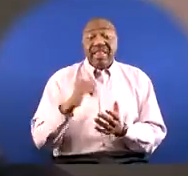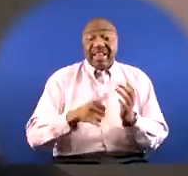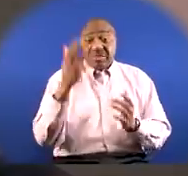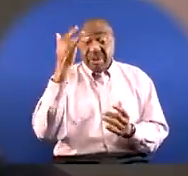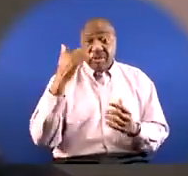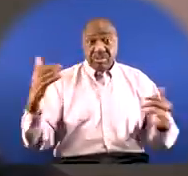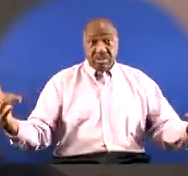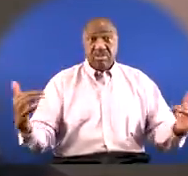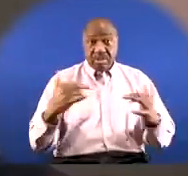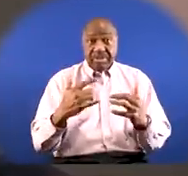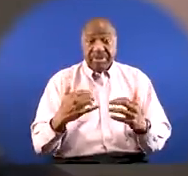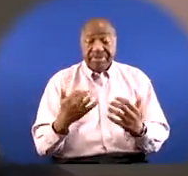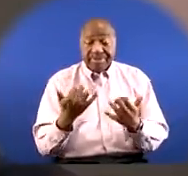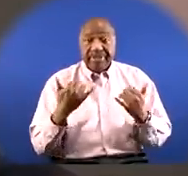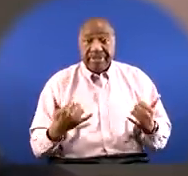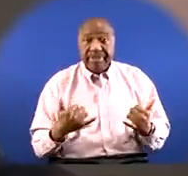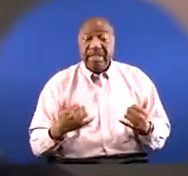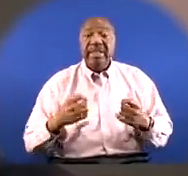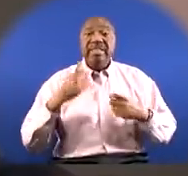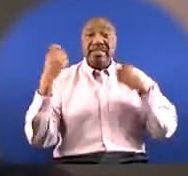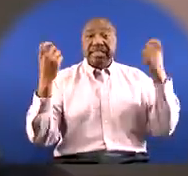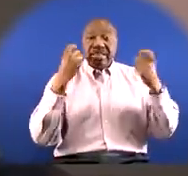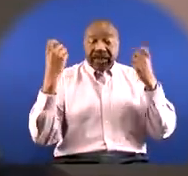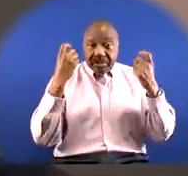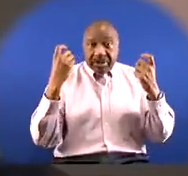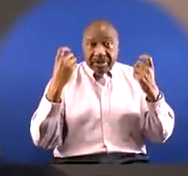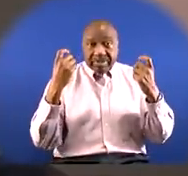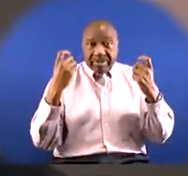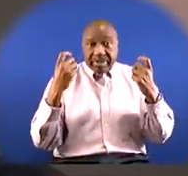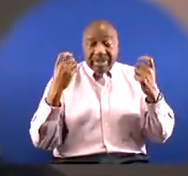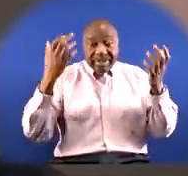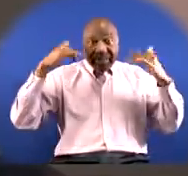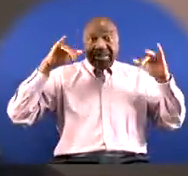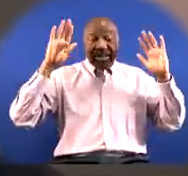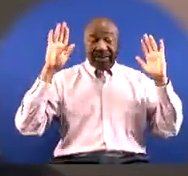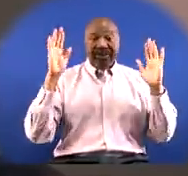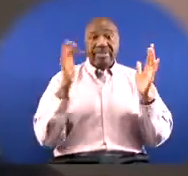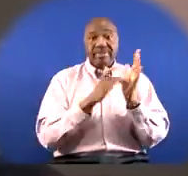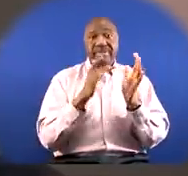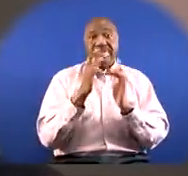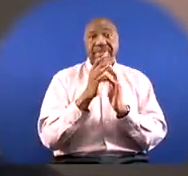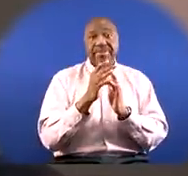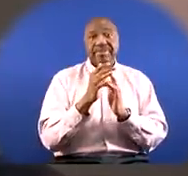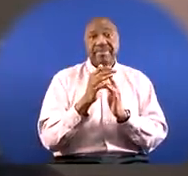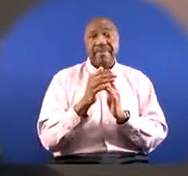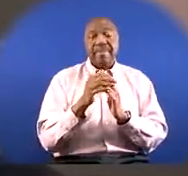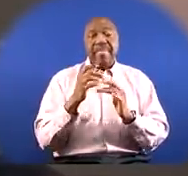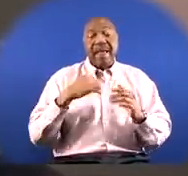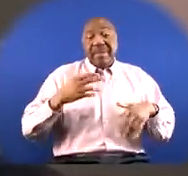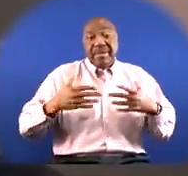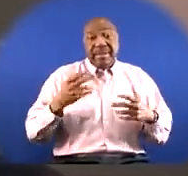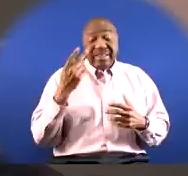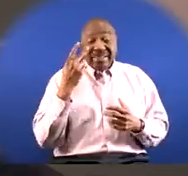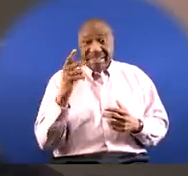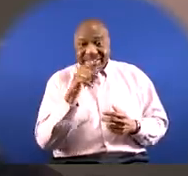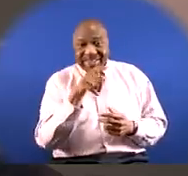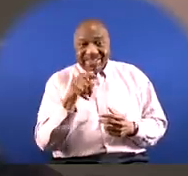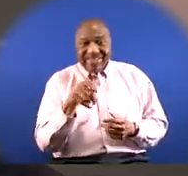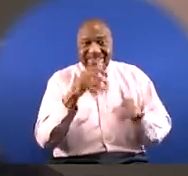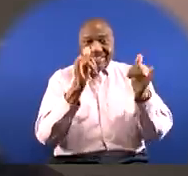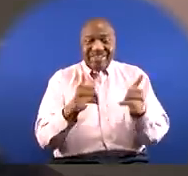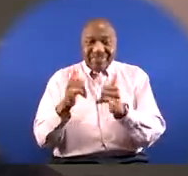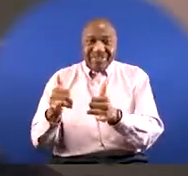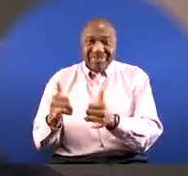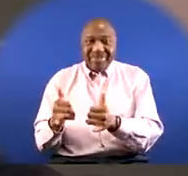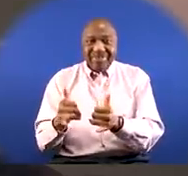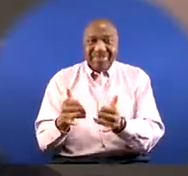for gathering, to celebrate the sacrifice of Jesus. And I'm glad to see each of you who has come today. There